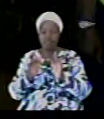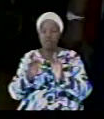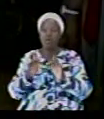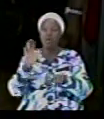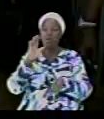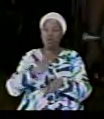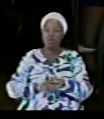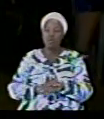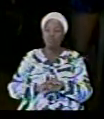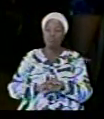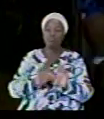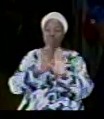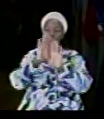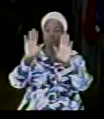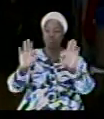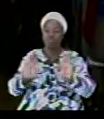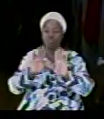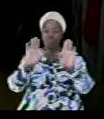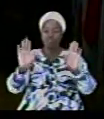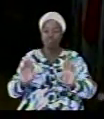4th